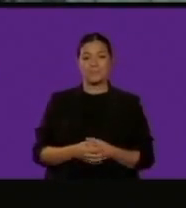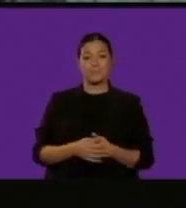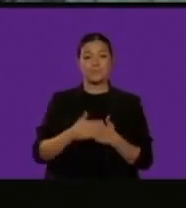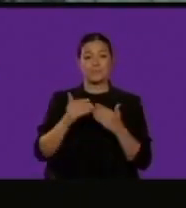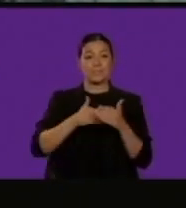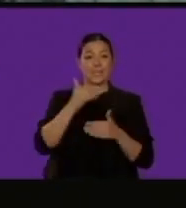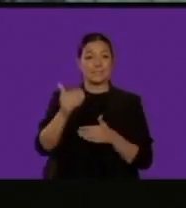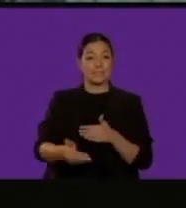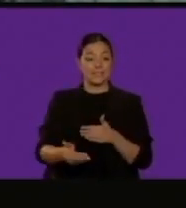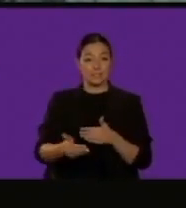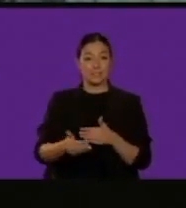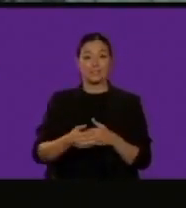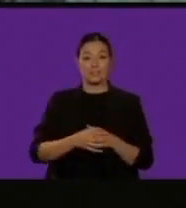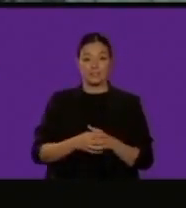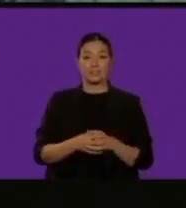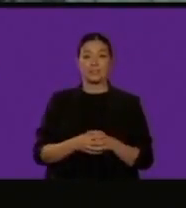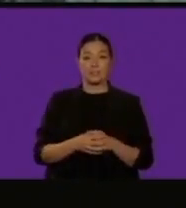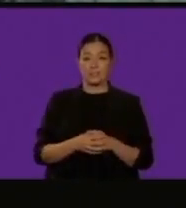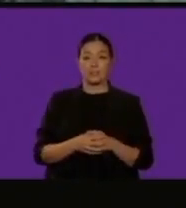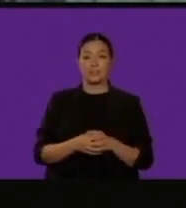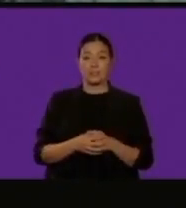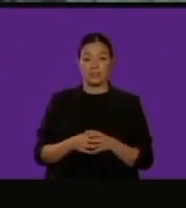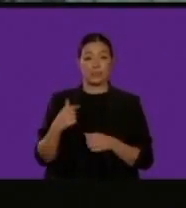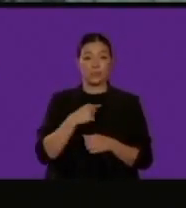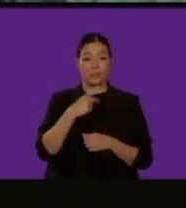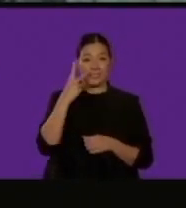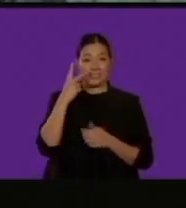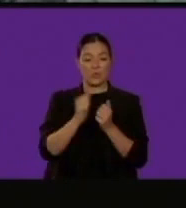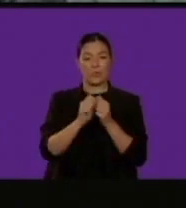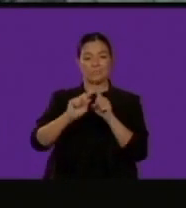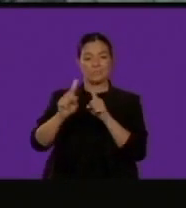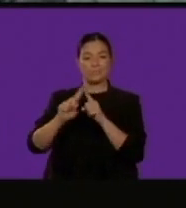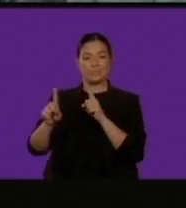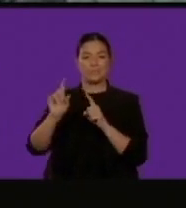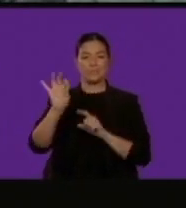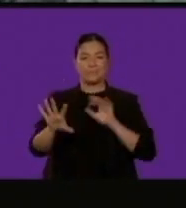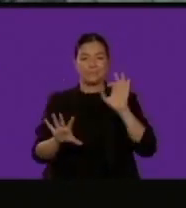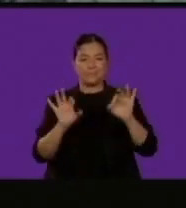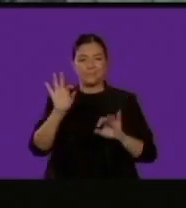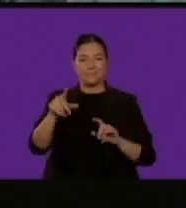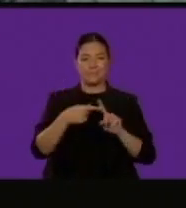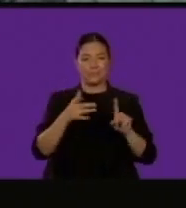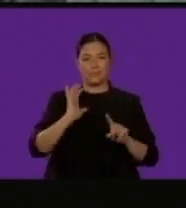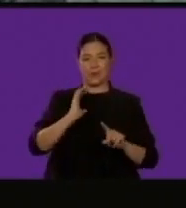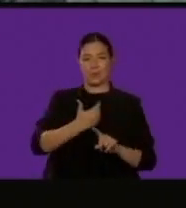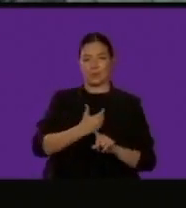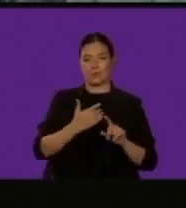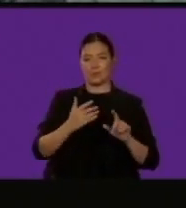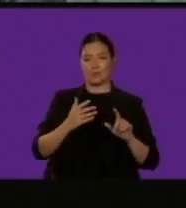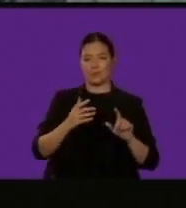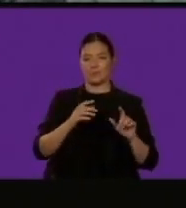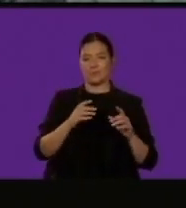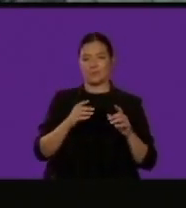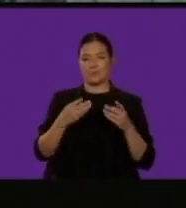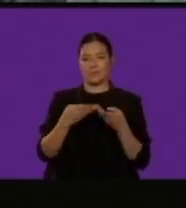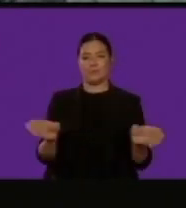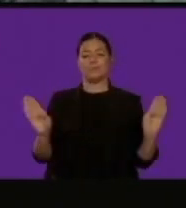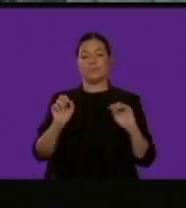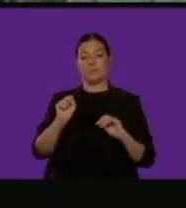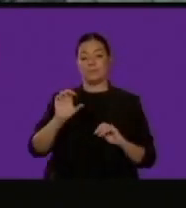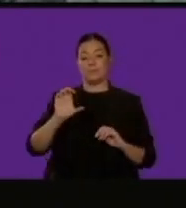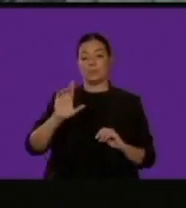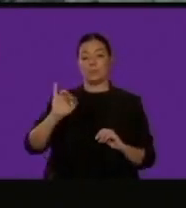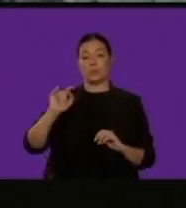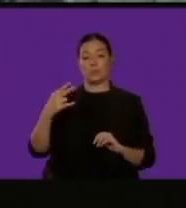young Scratchers that are very talented. Most of the participants of the programs in our